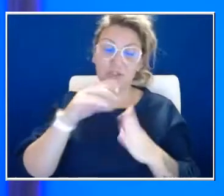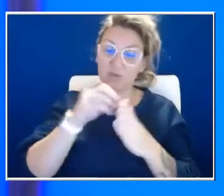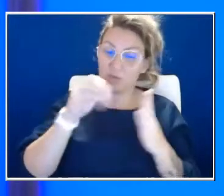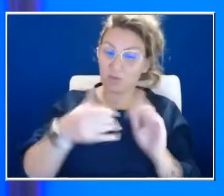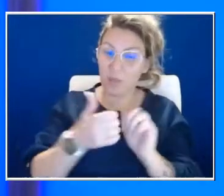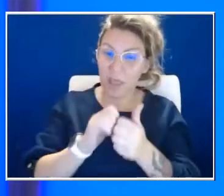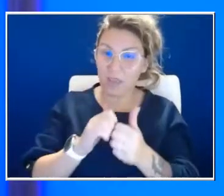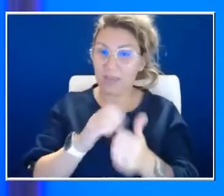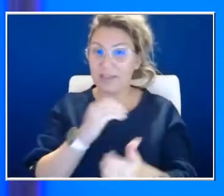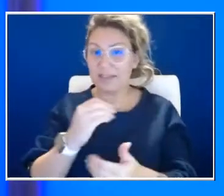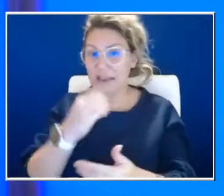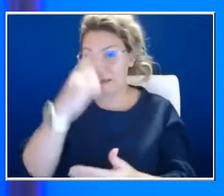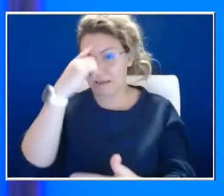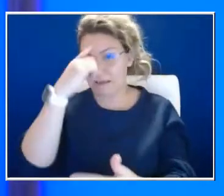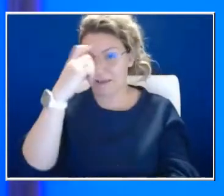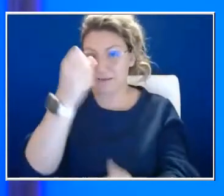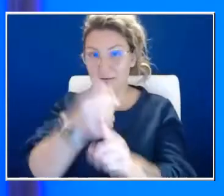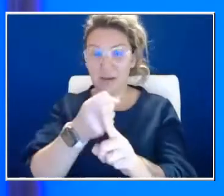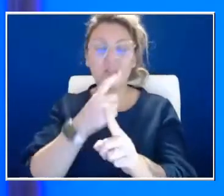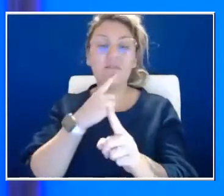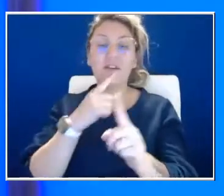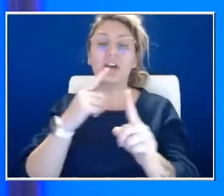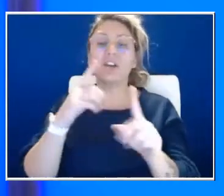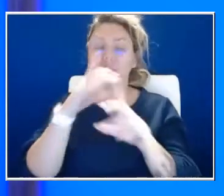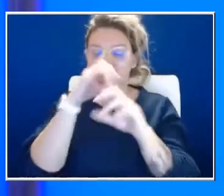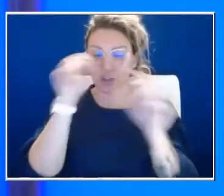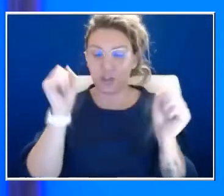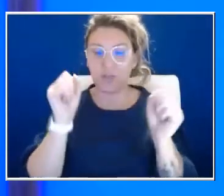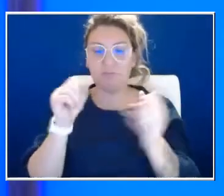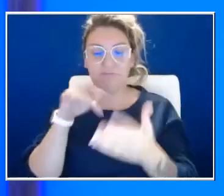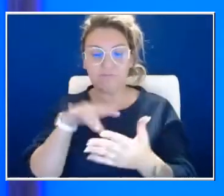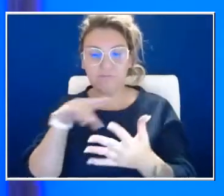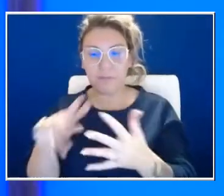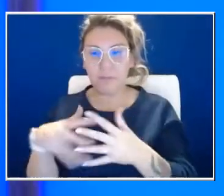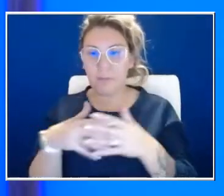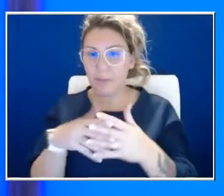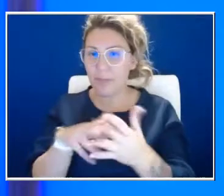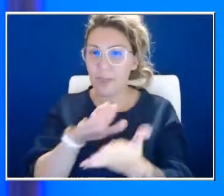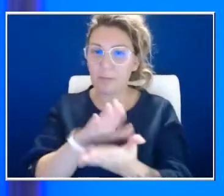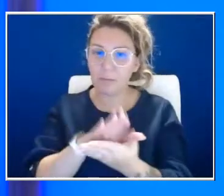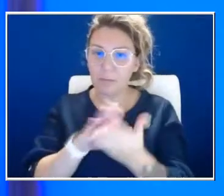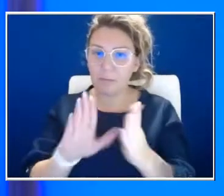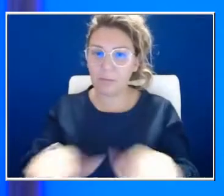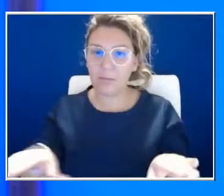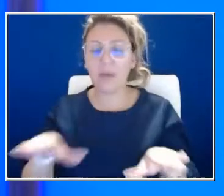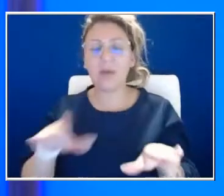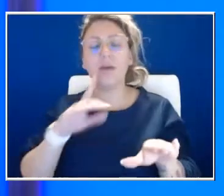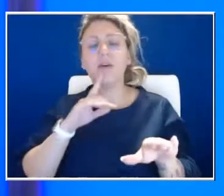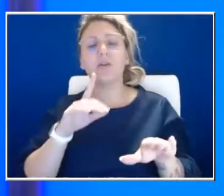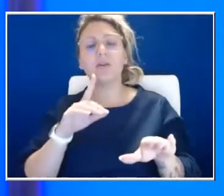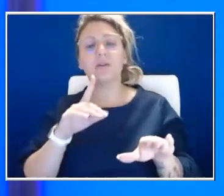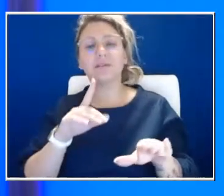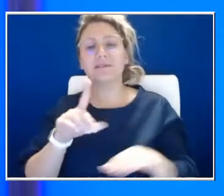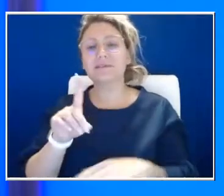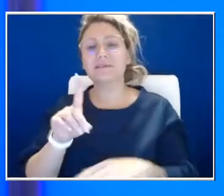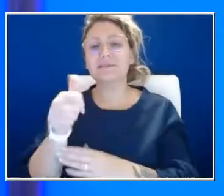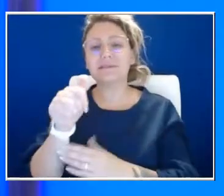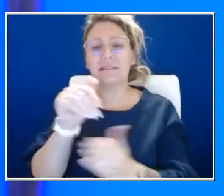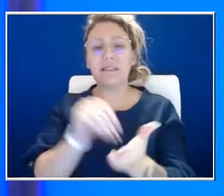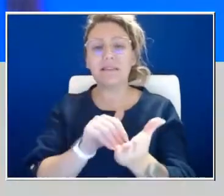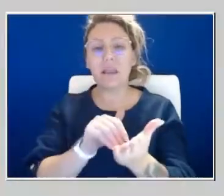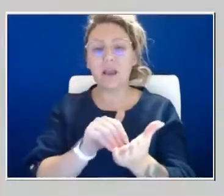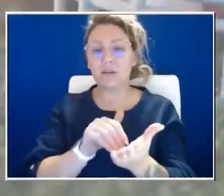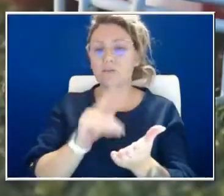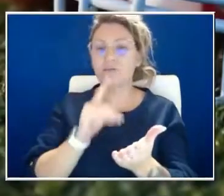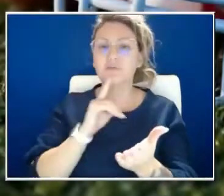published by the American Academy of Pediatrics looked at nearly 10,000 reported concussions across 20 different high school